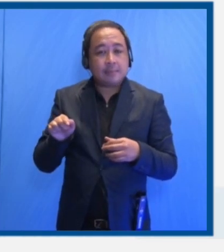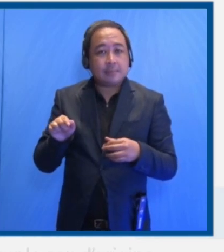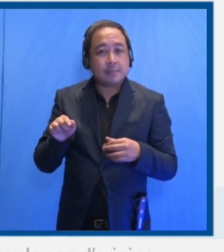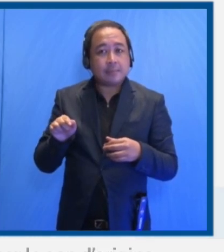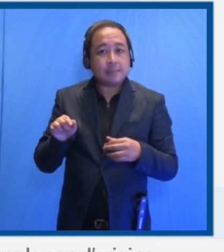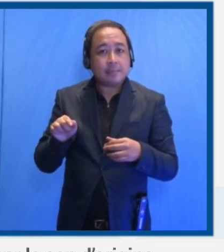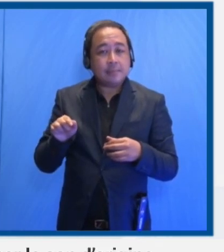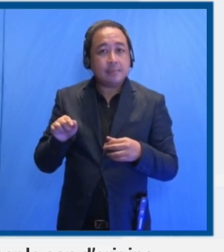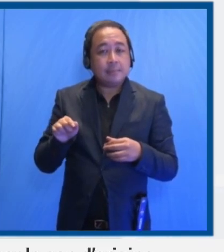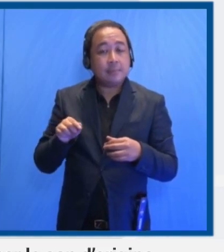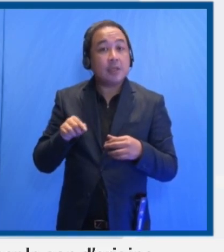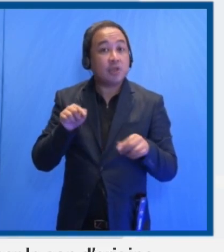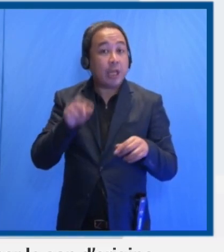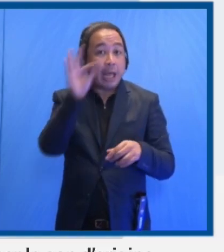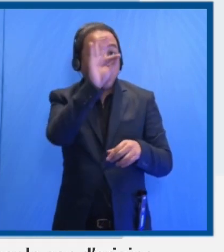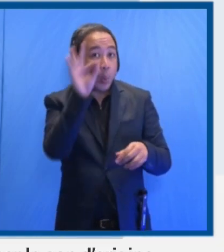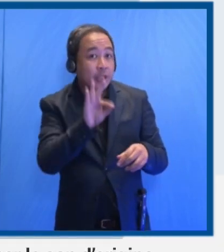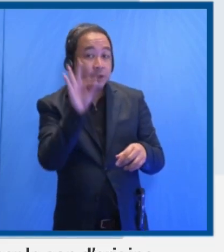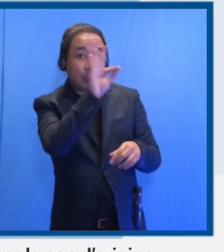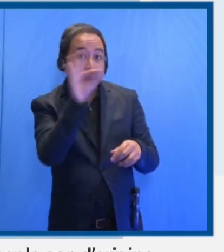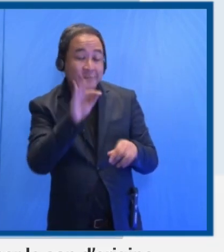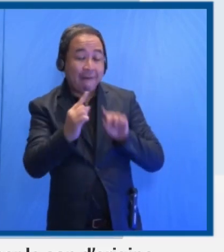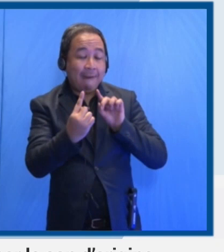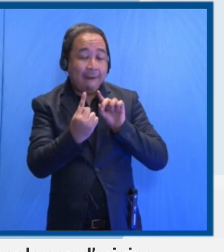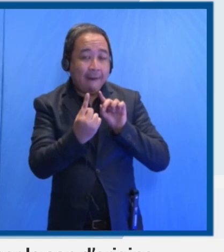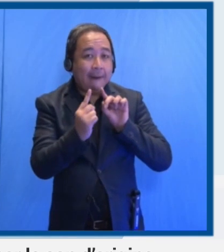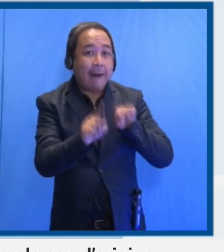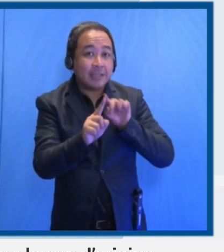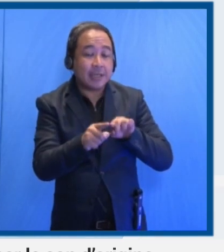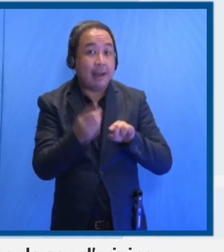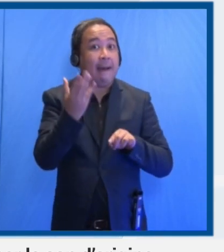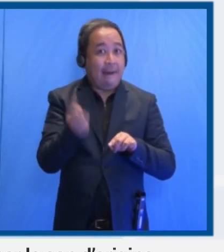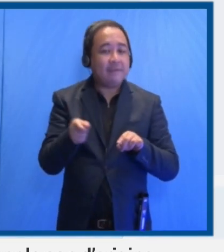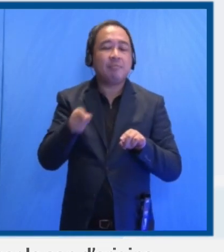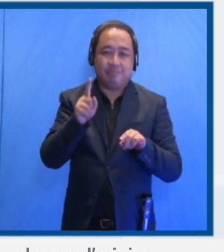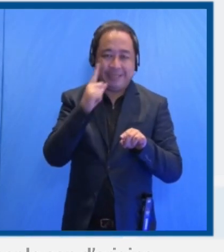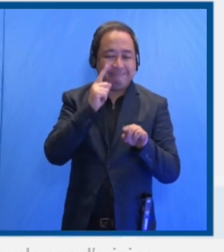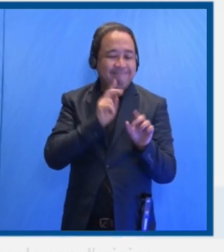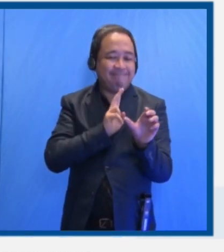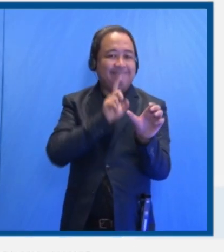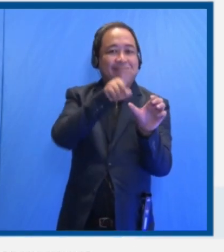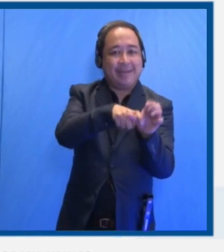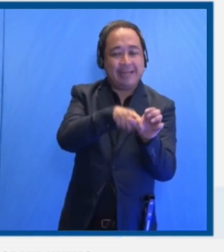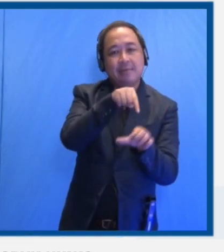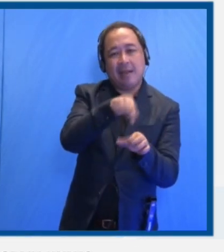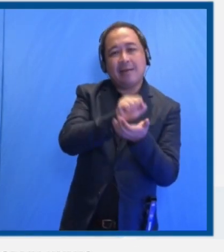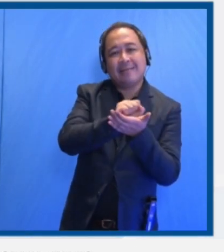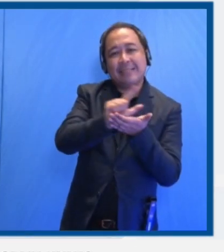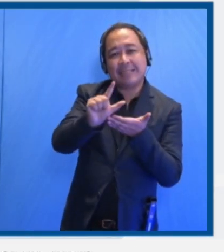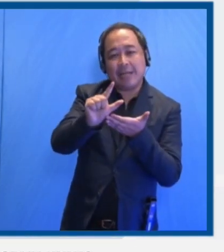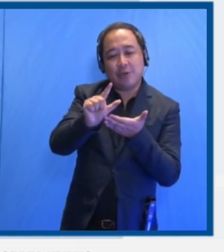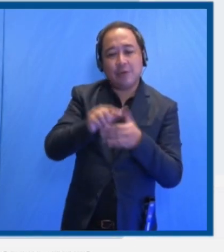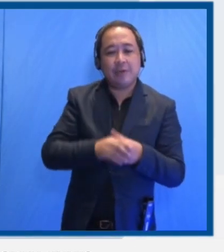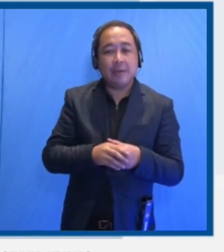which will be used for the Q&A when it comes to the questions during this session, will have